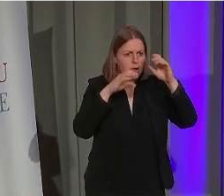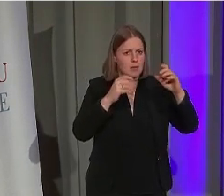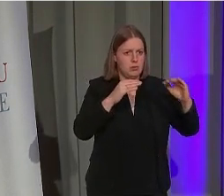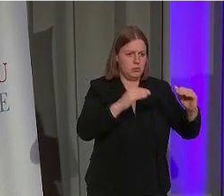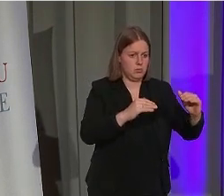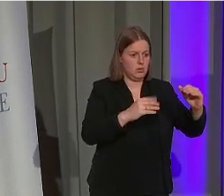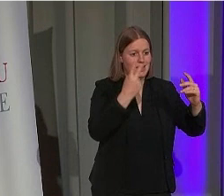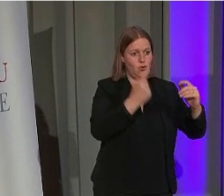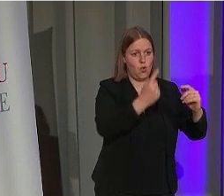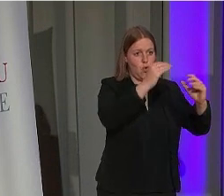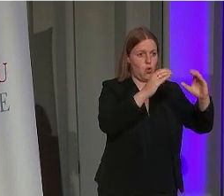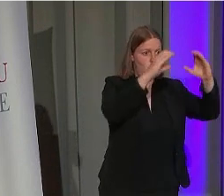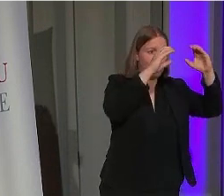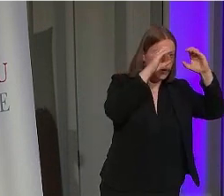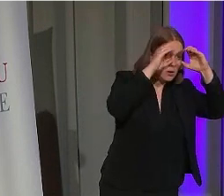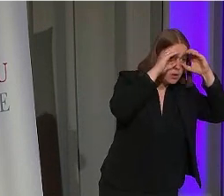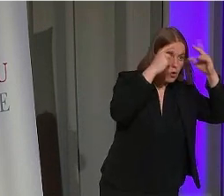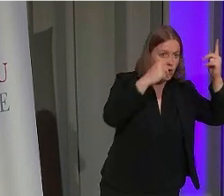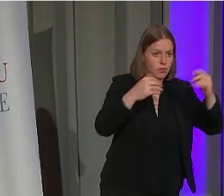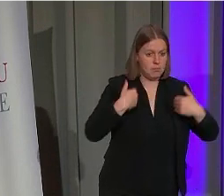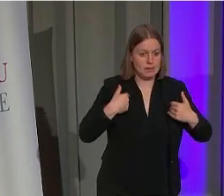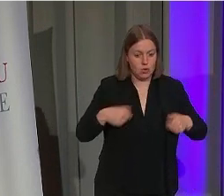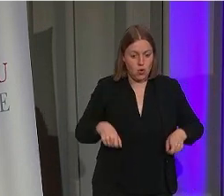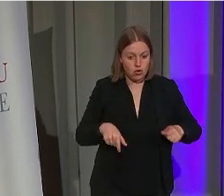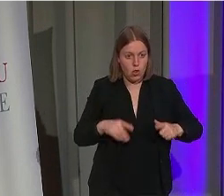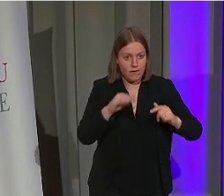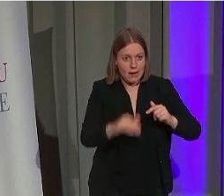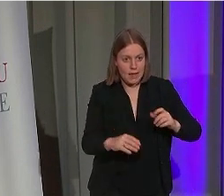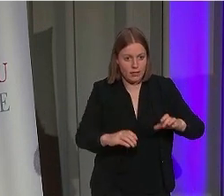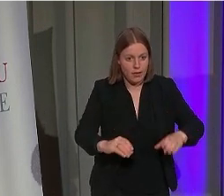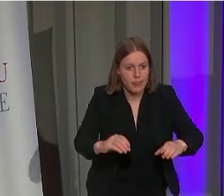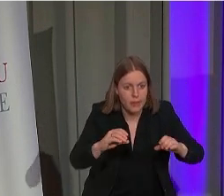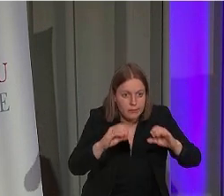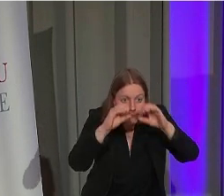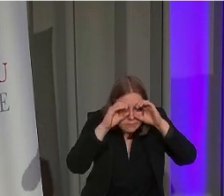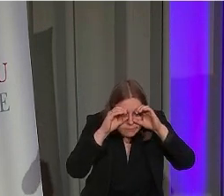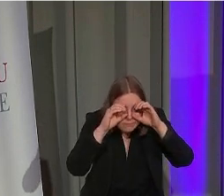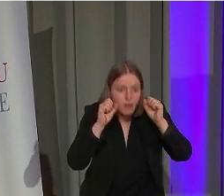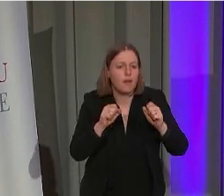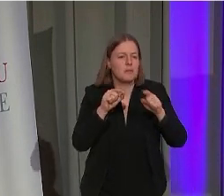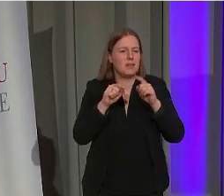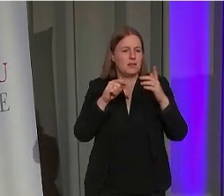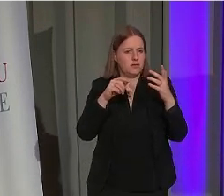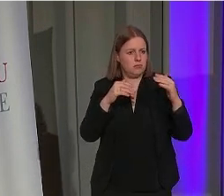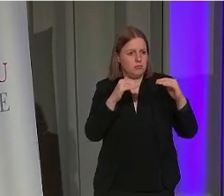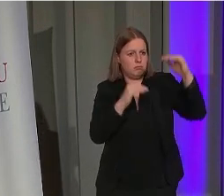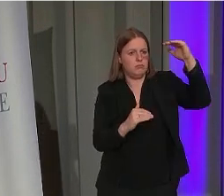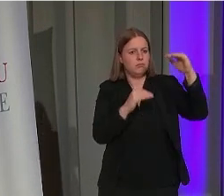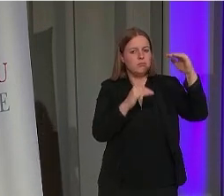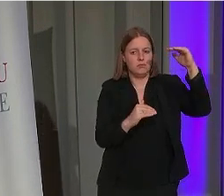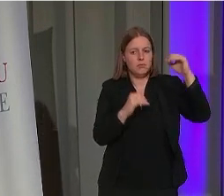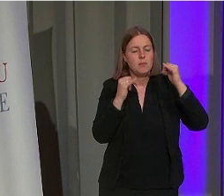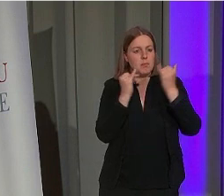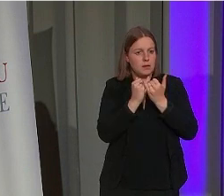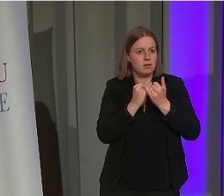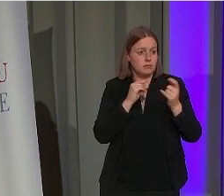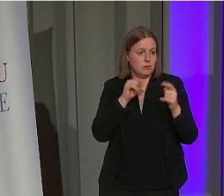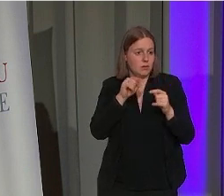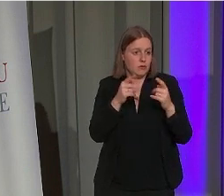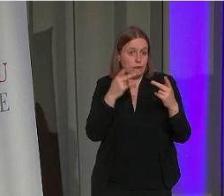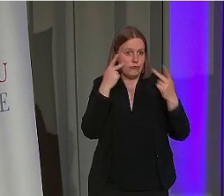also short people or people in a wheelchair can look at everything